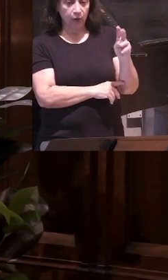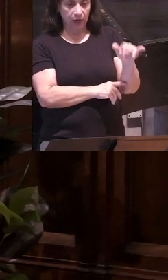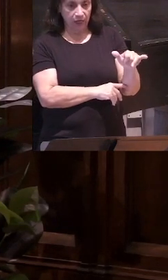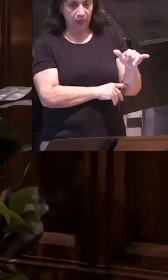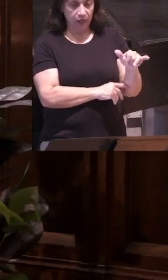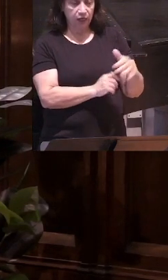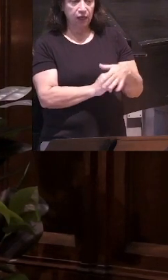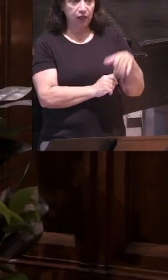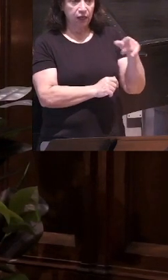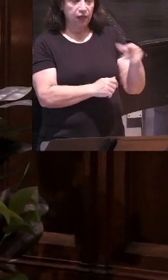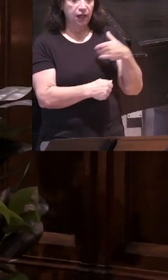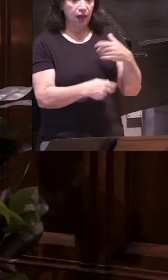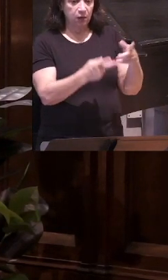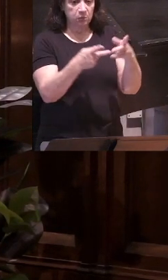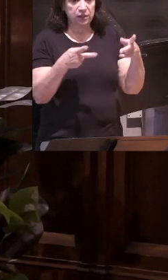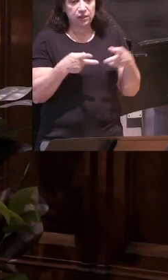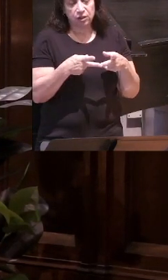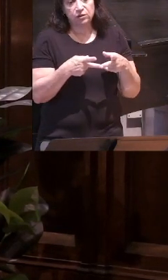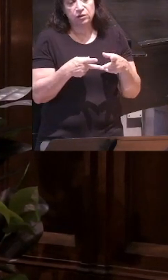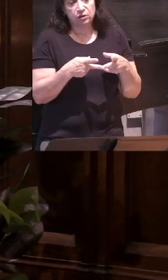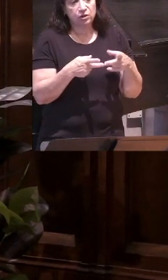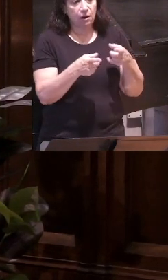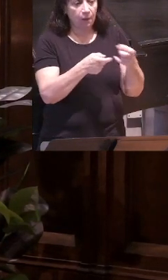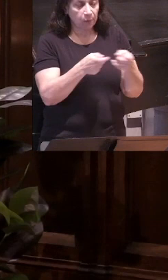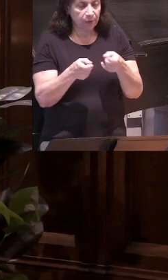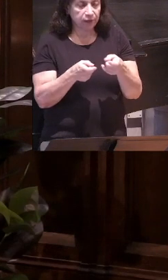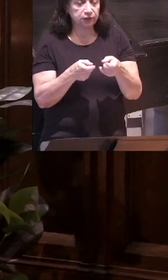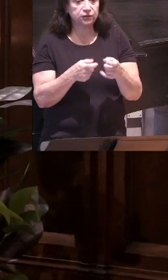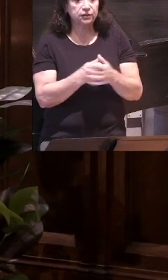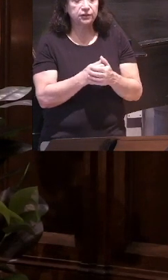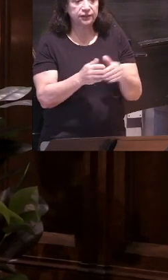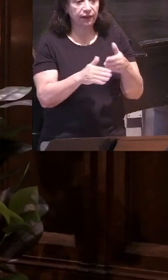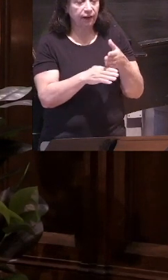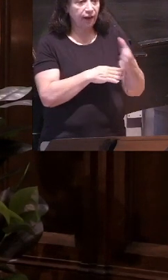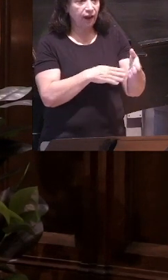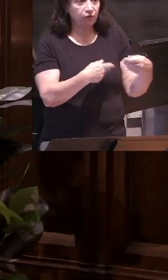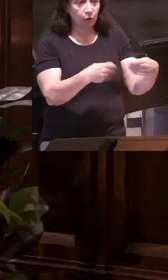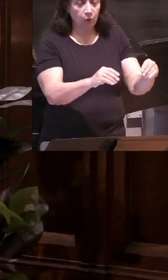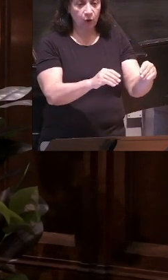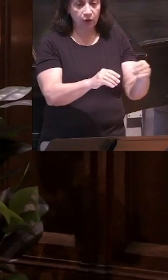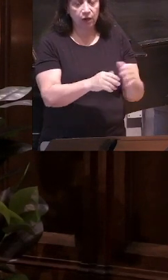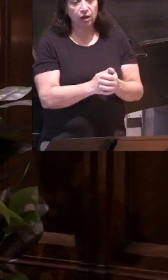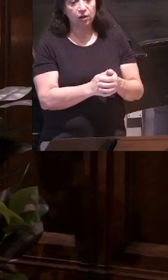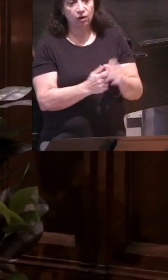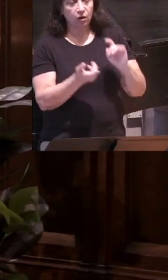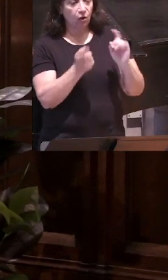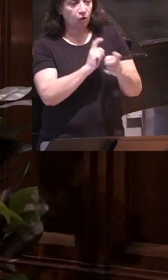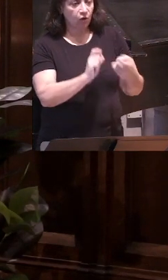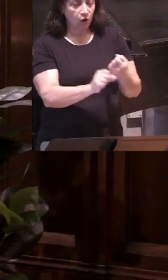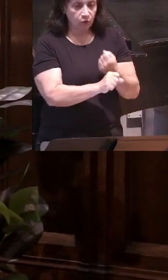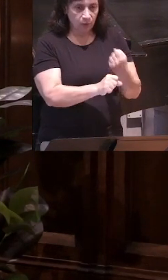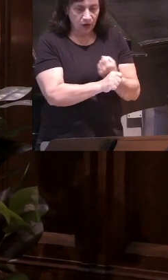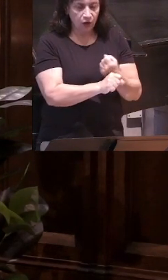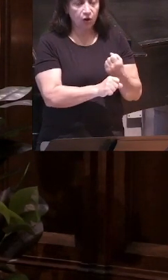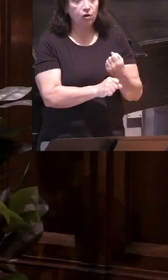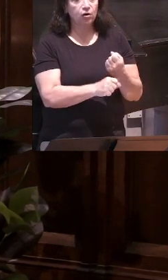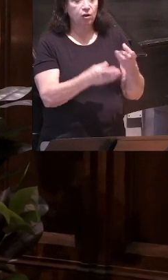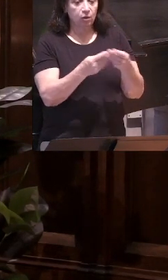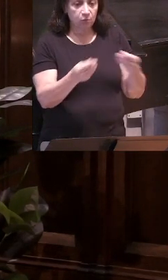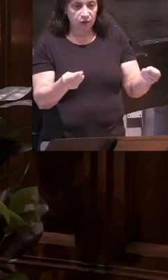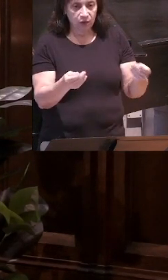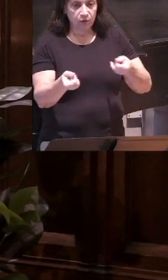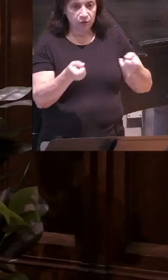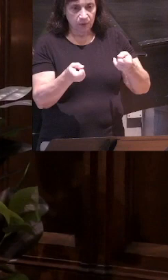Earl held positions in operations, aftermarket, overhaul and repair,